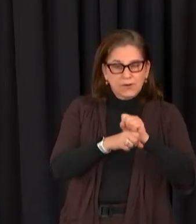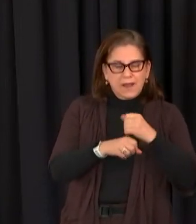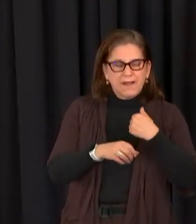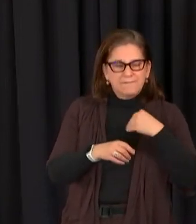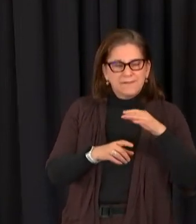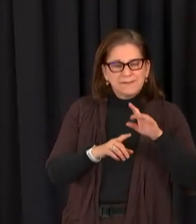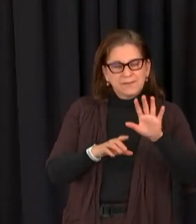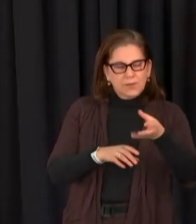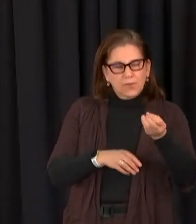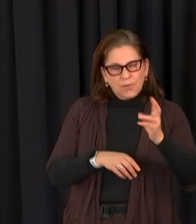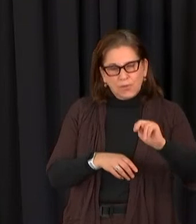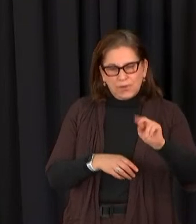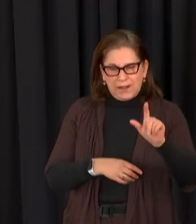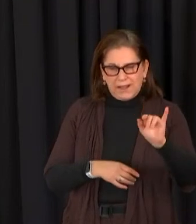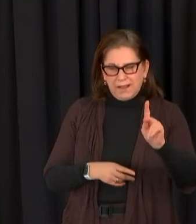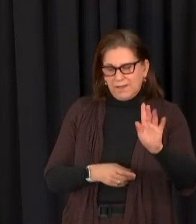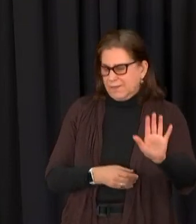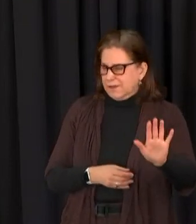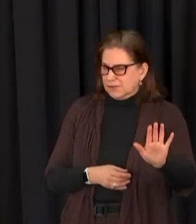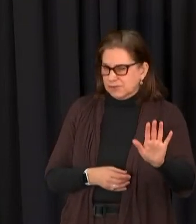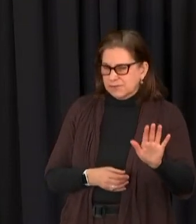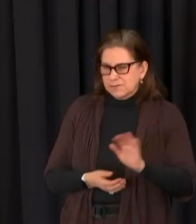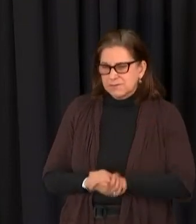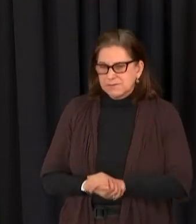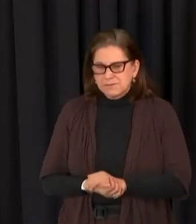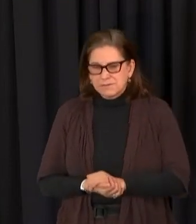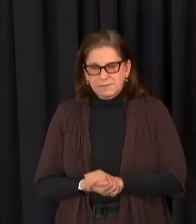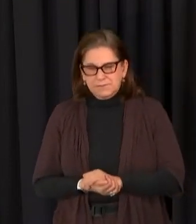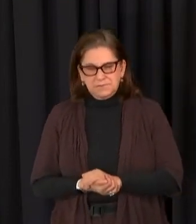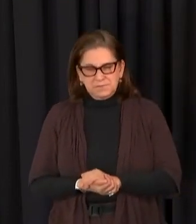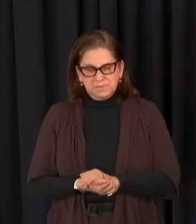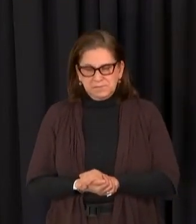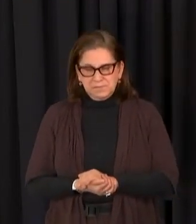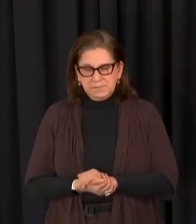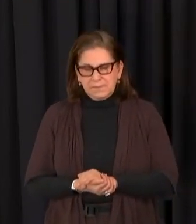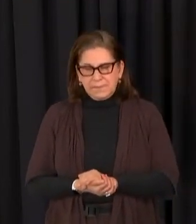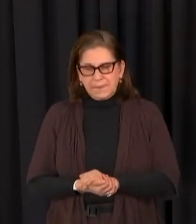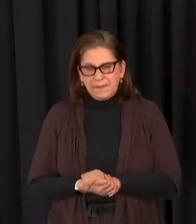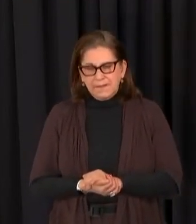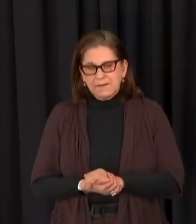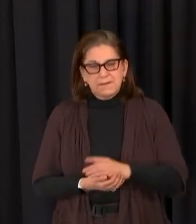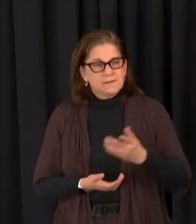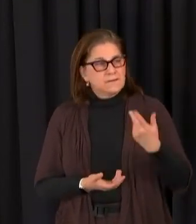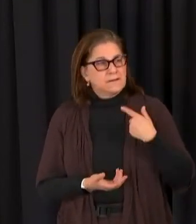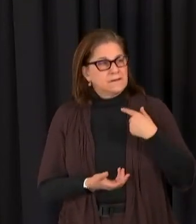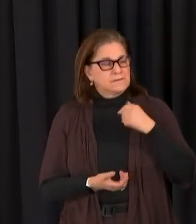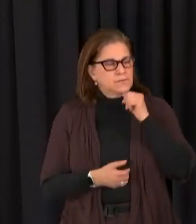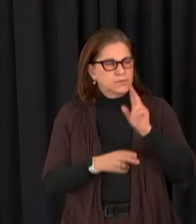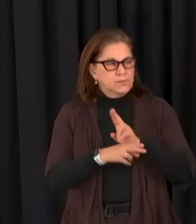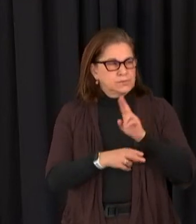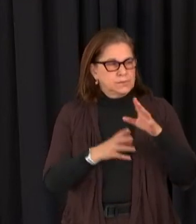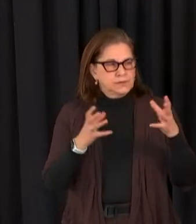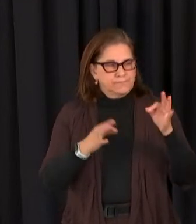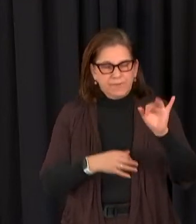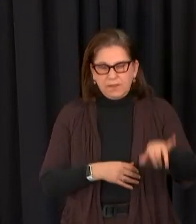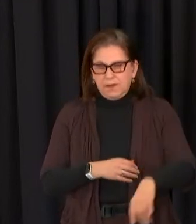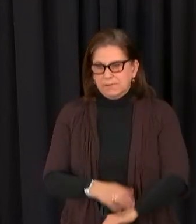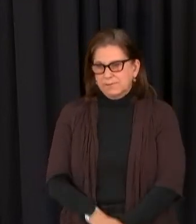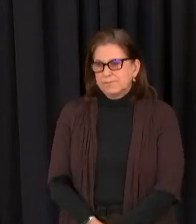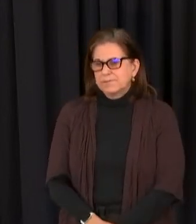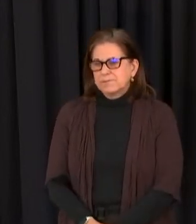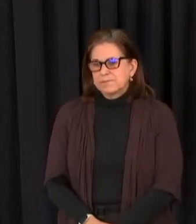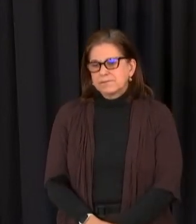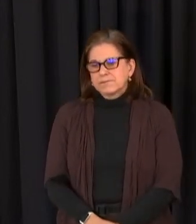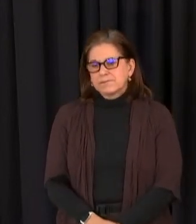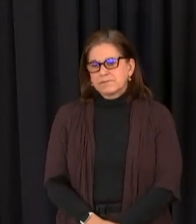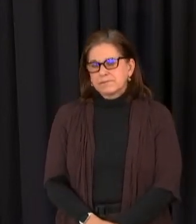same identification. But we have not seen that happen because we don't overly use that approach. Thank you.